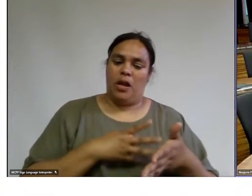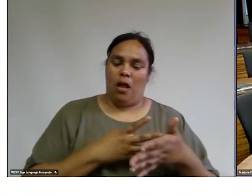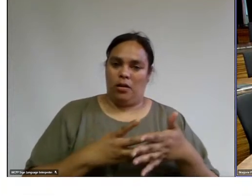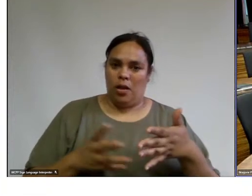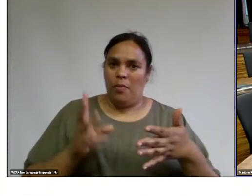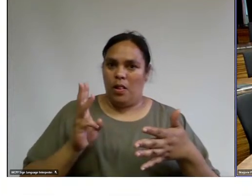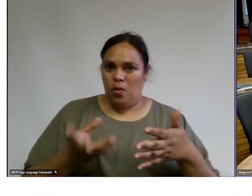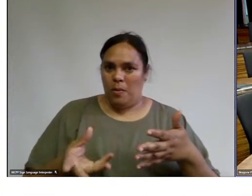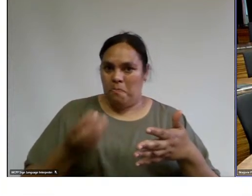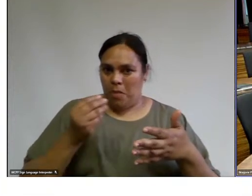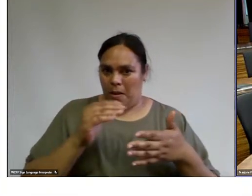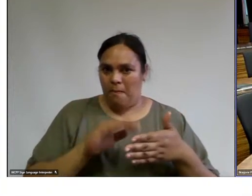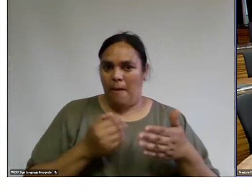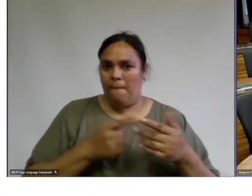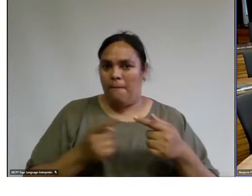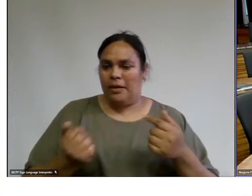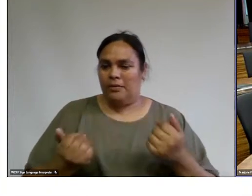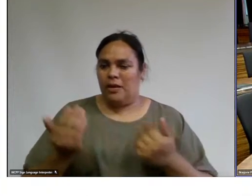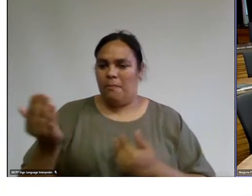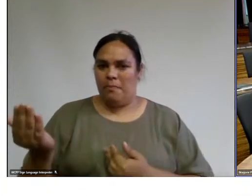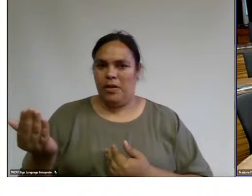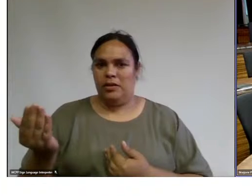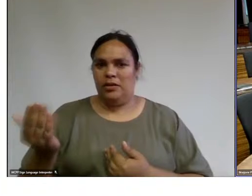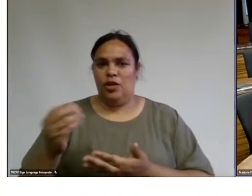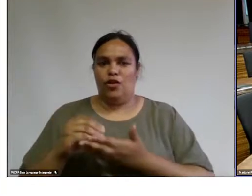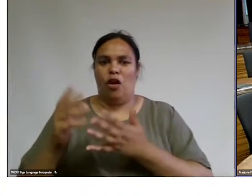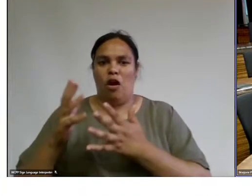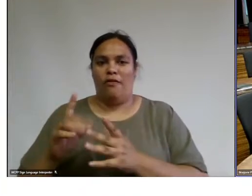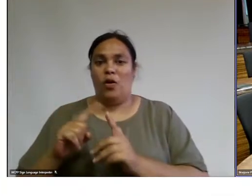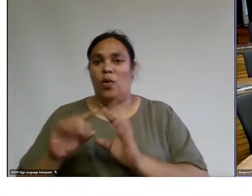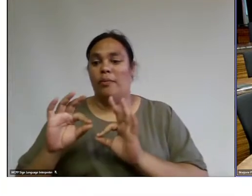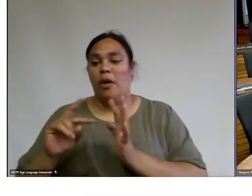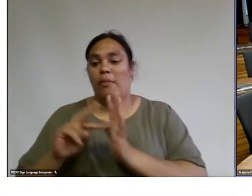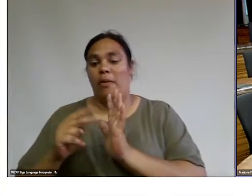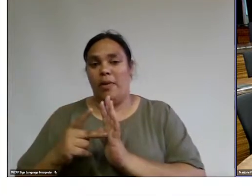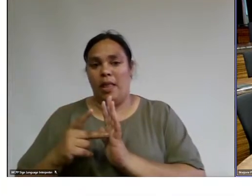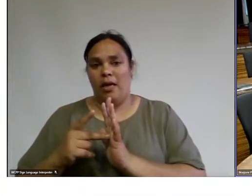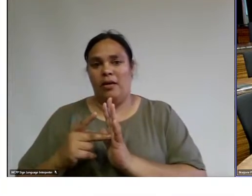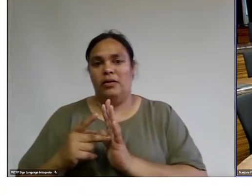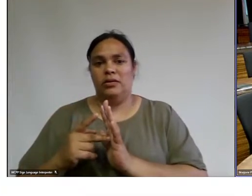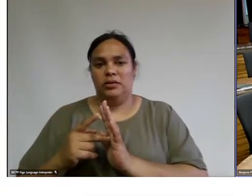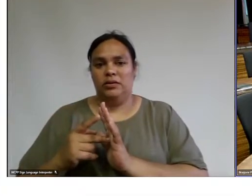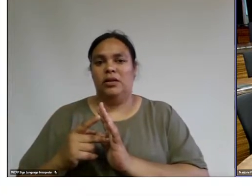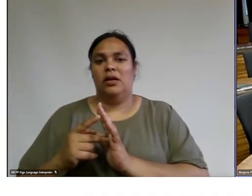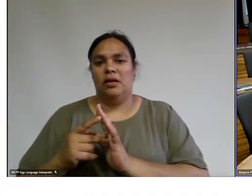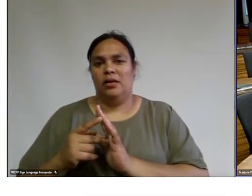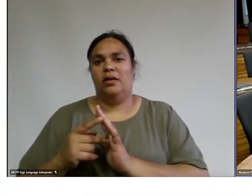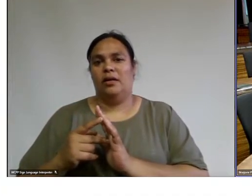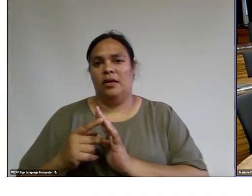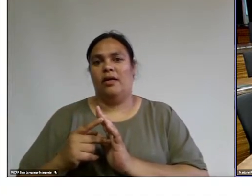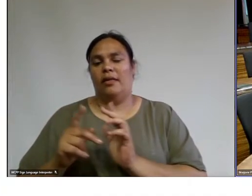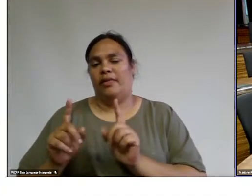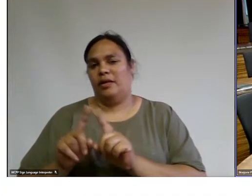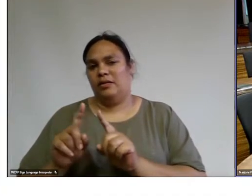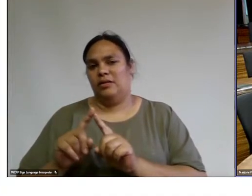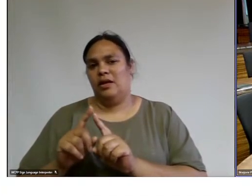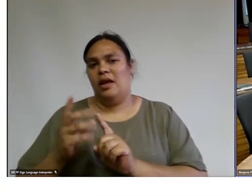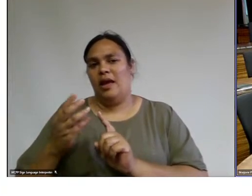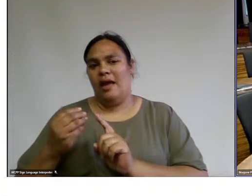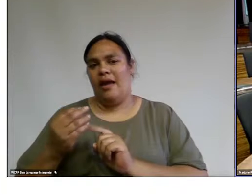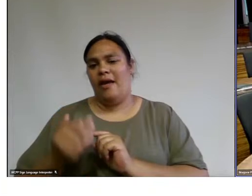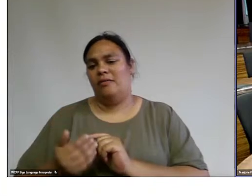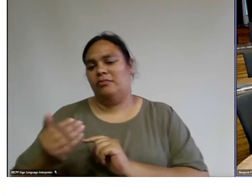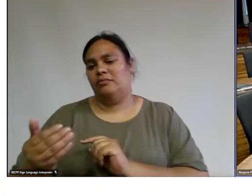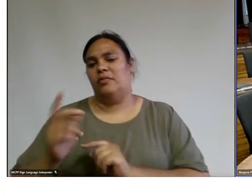will submit to our accounting officer with a project plan, with certain dates attached to that, and then also give the accounting